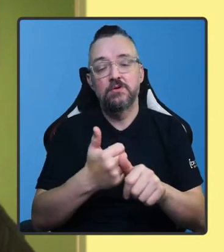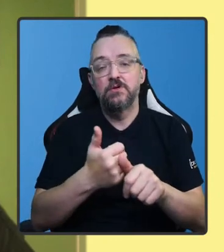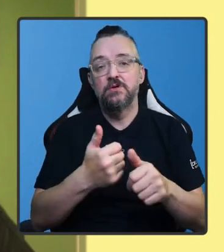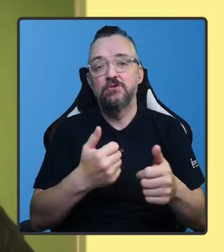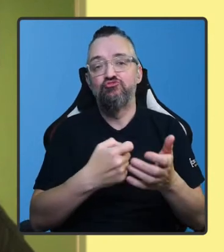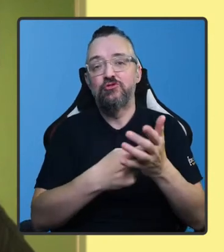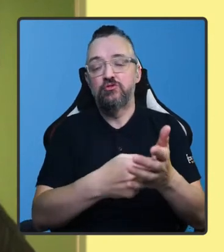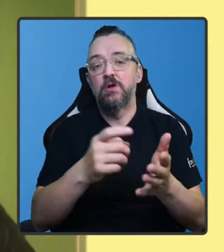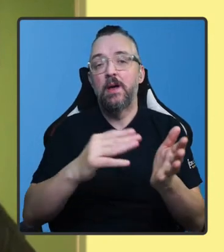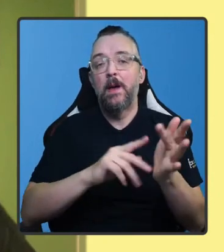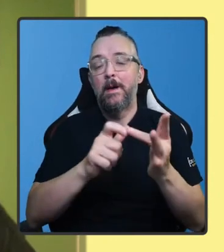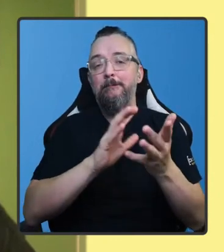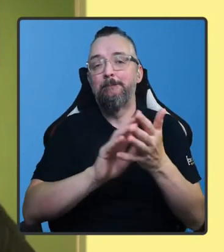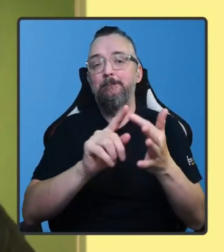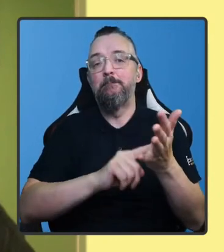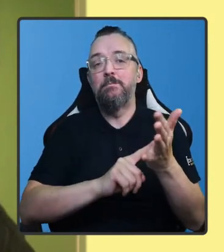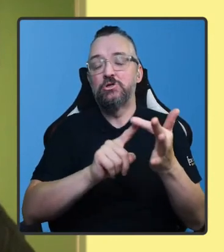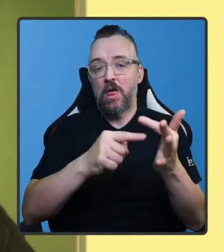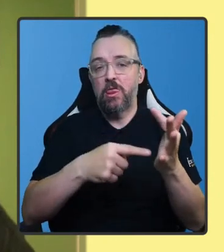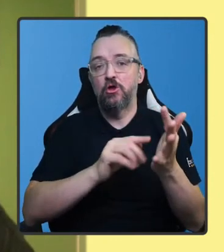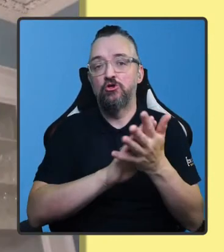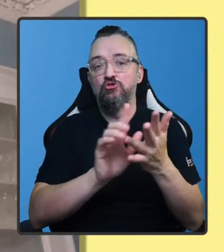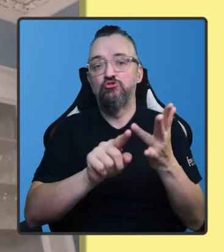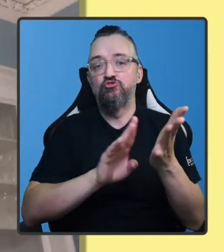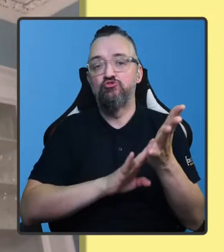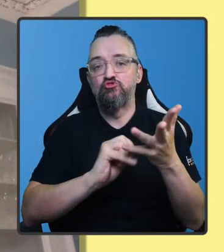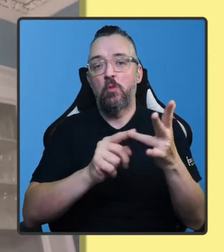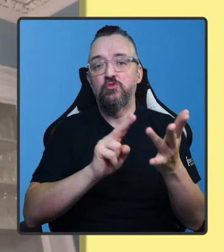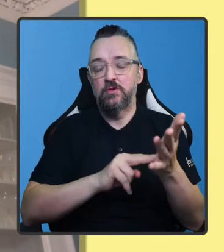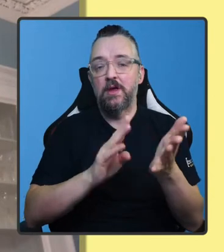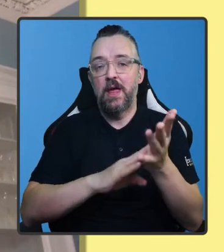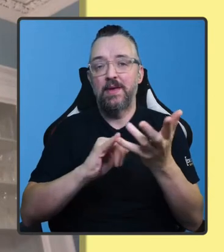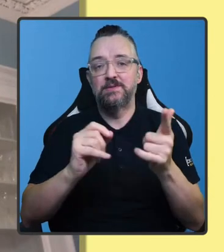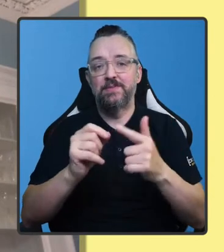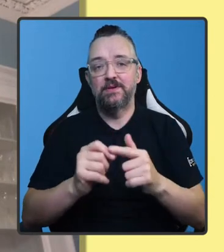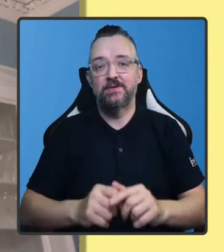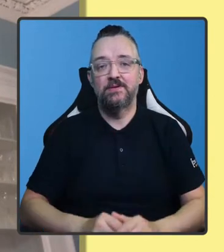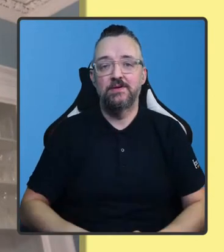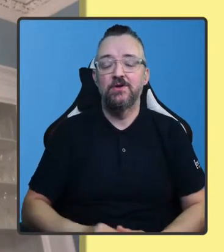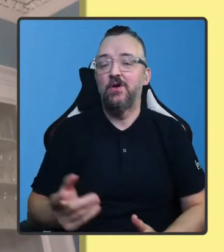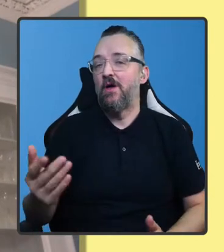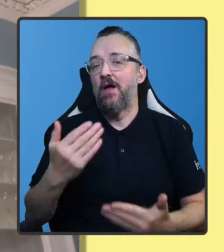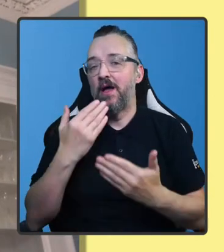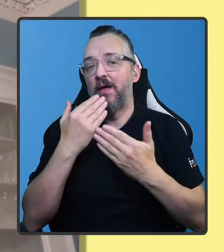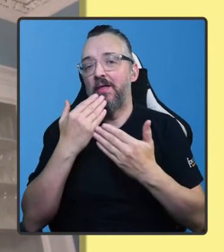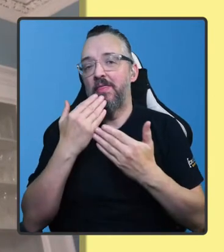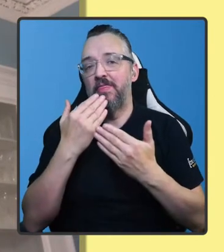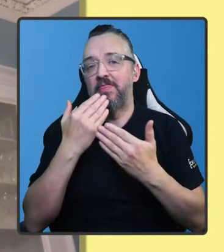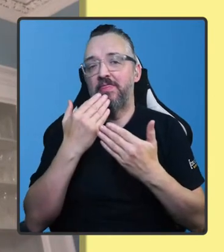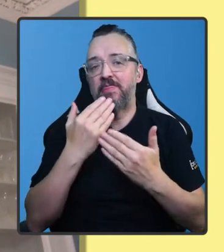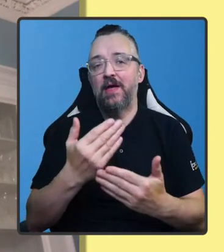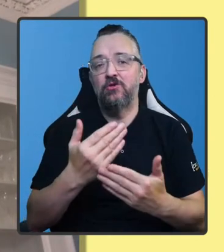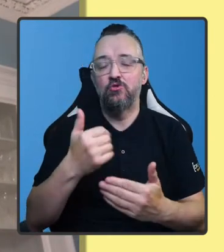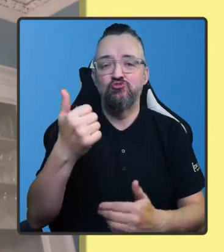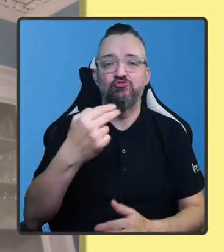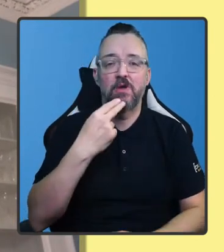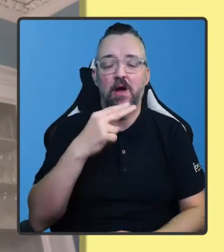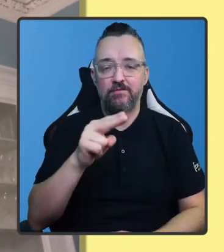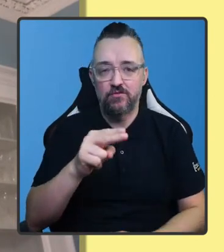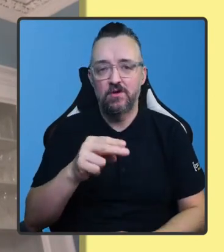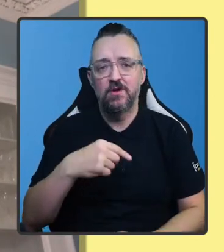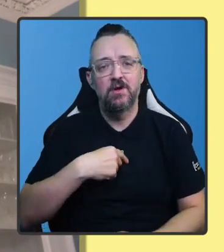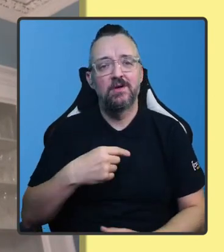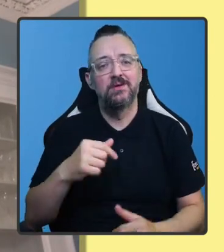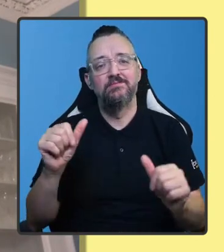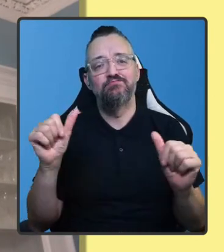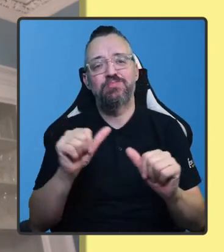Thompson, MSP. Welcome, Michelle. Thank you. Well, good afternoon, conference. Let me tell you a little story, first